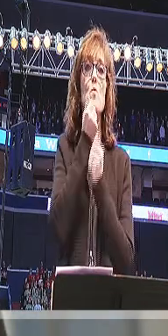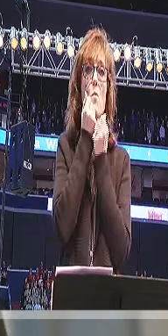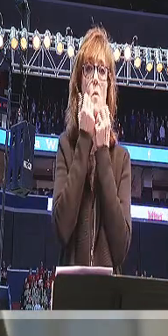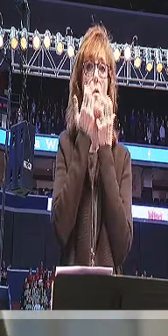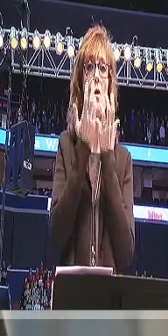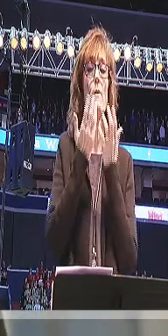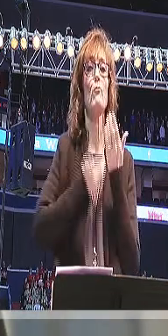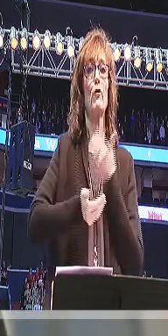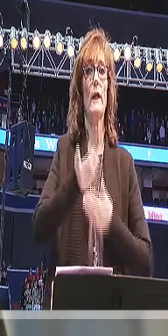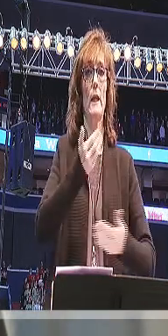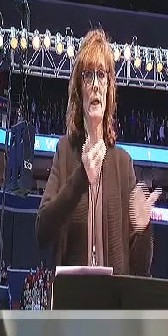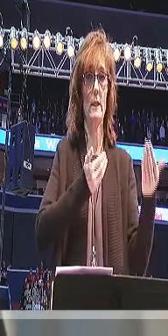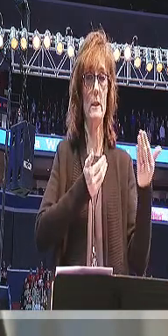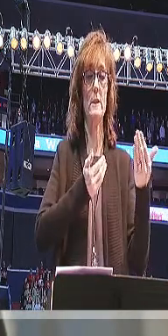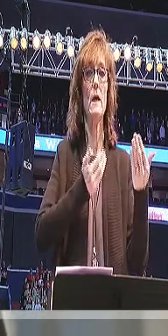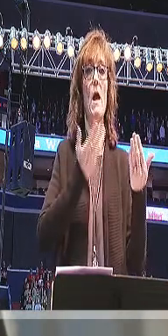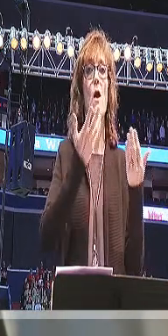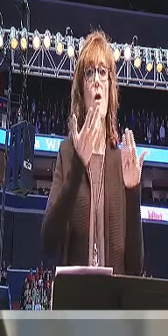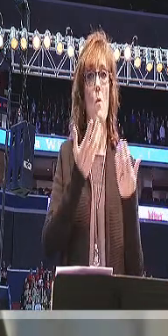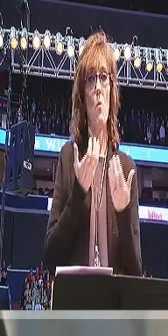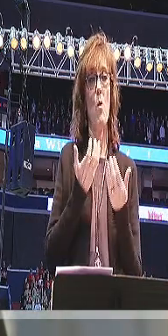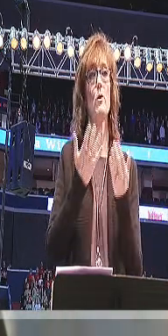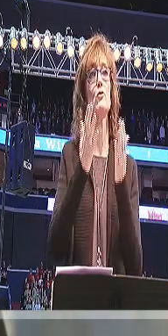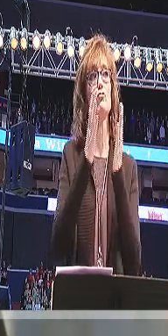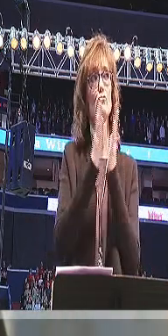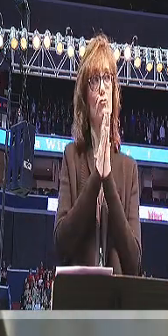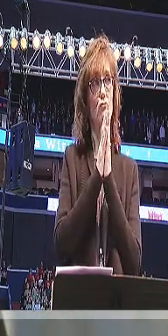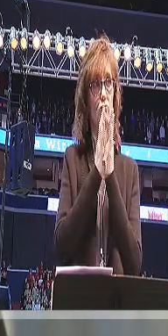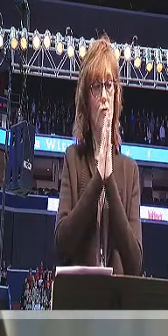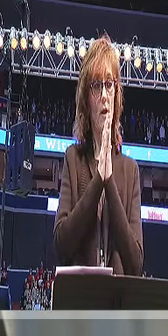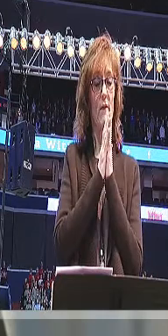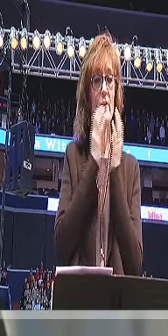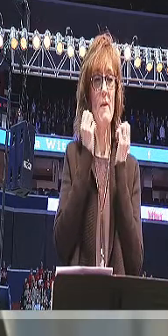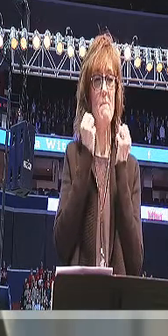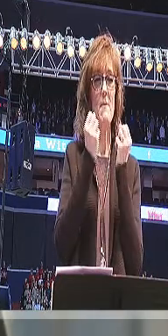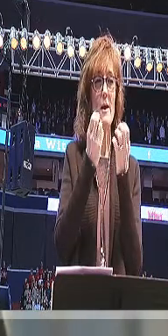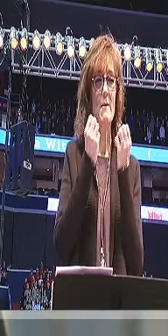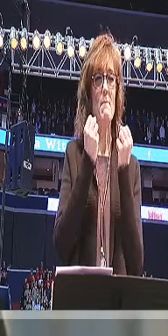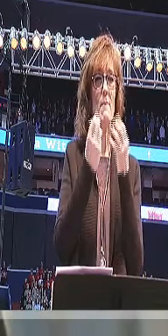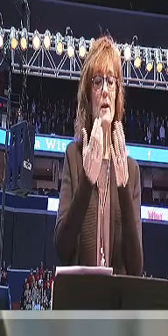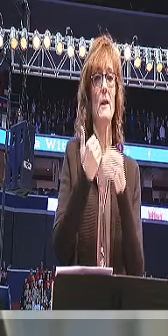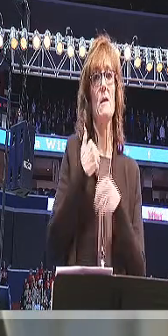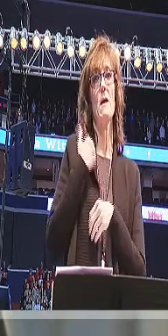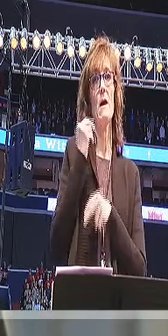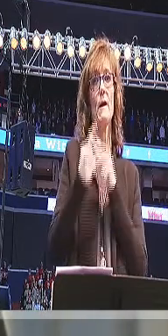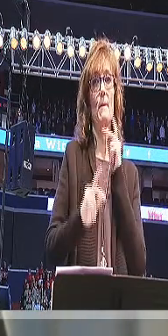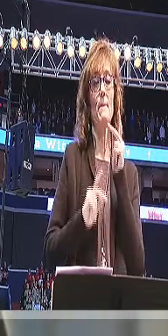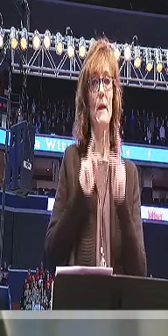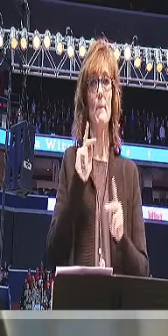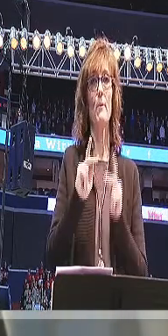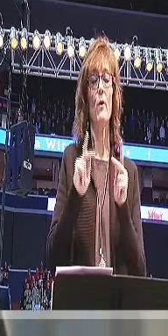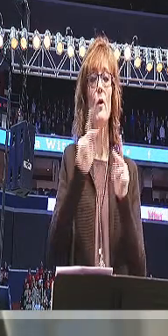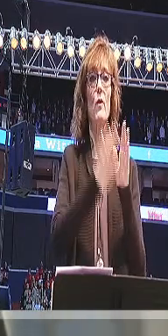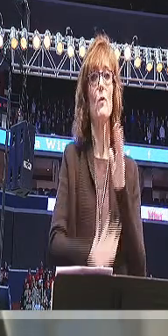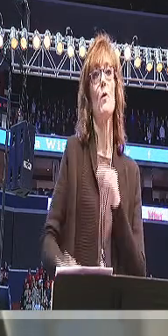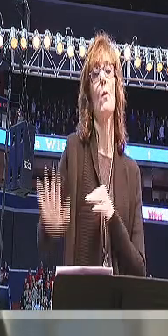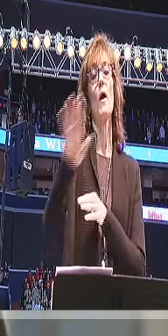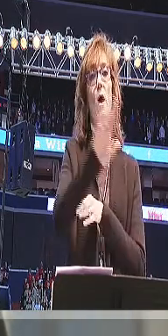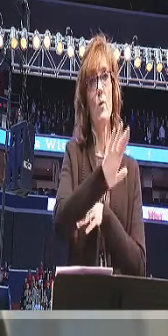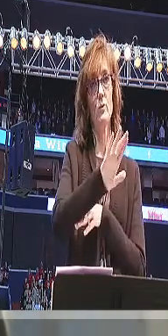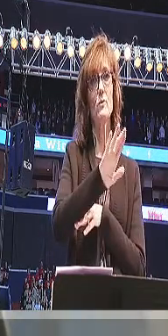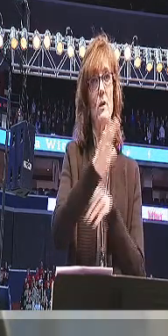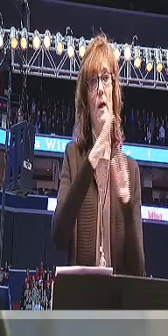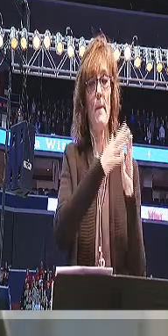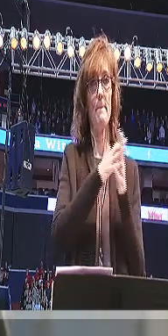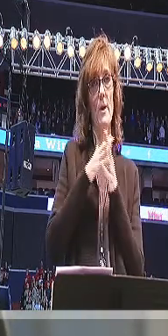his closeness in prayer to the many thousands of young people from throughout America gathered in